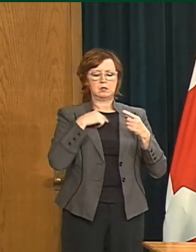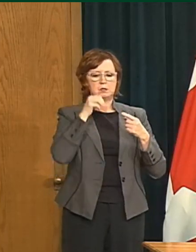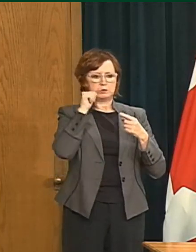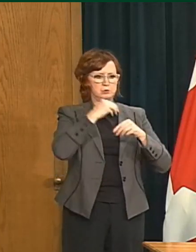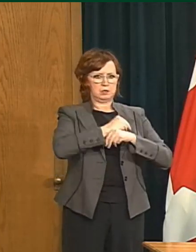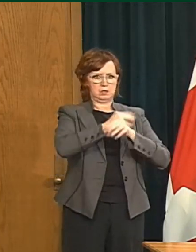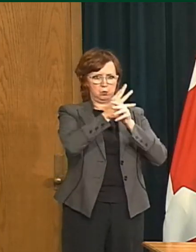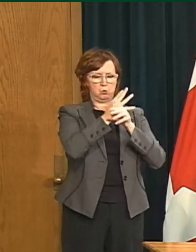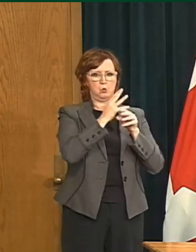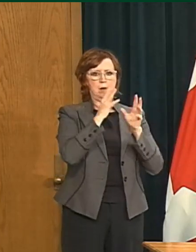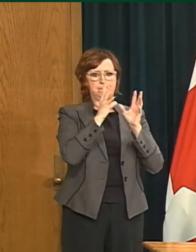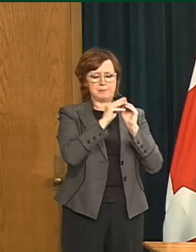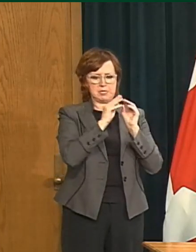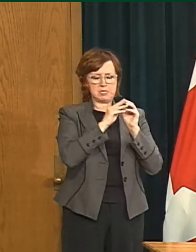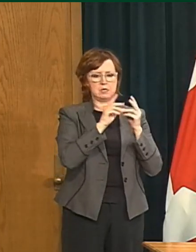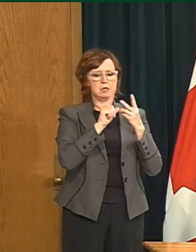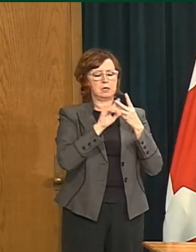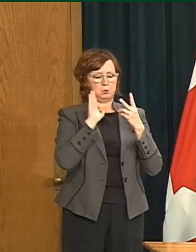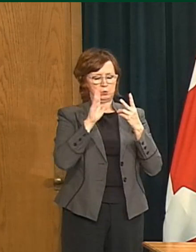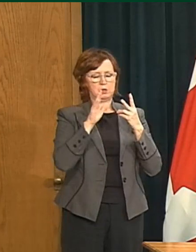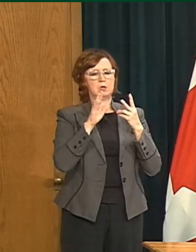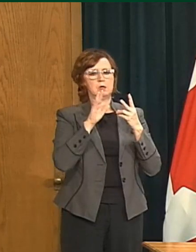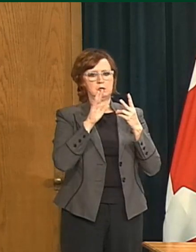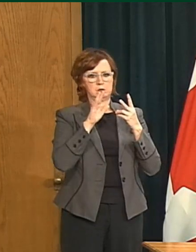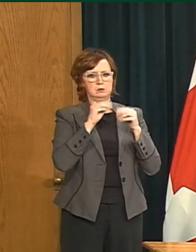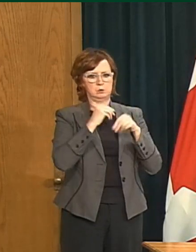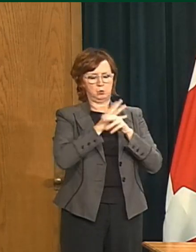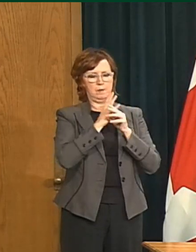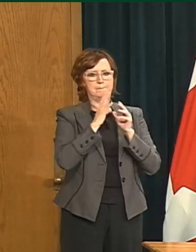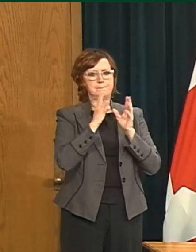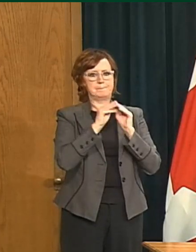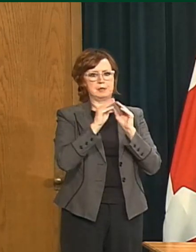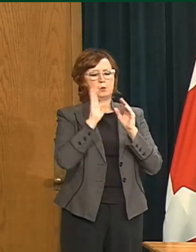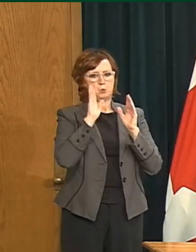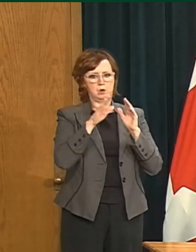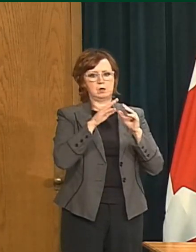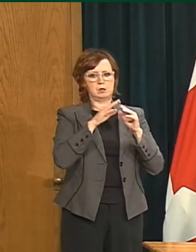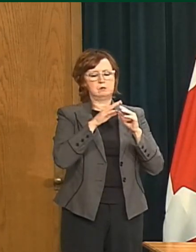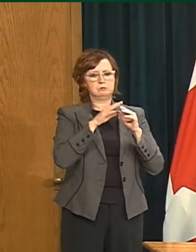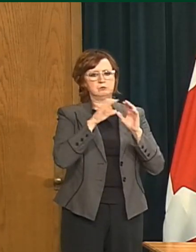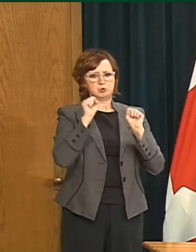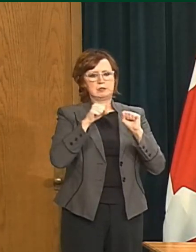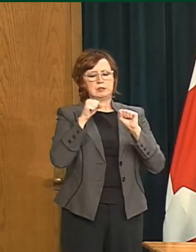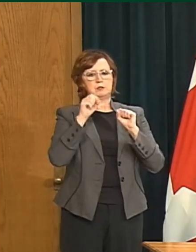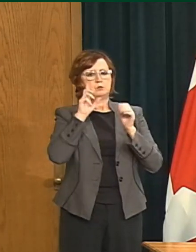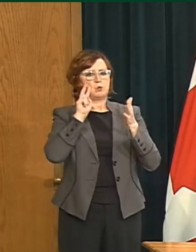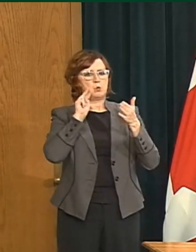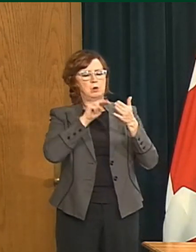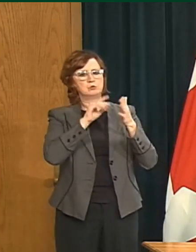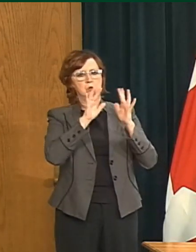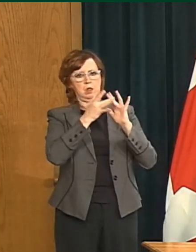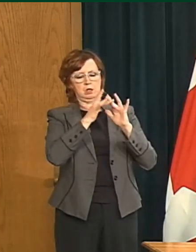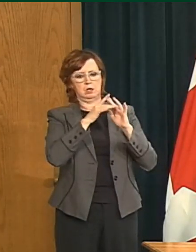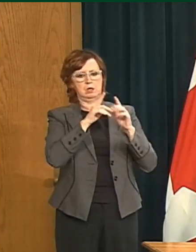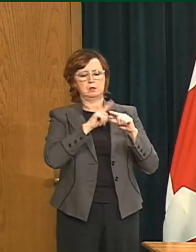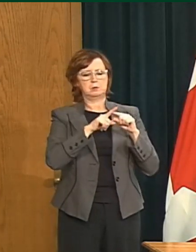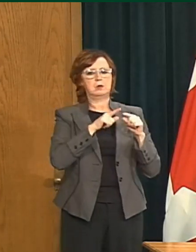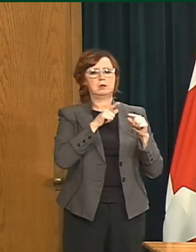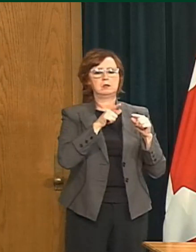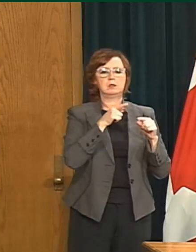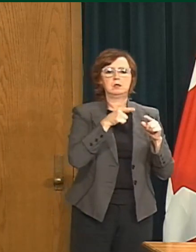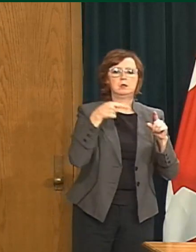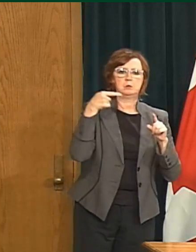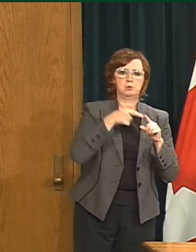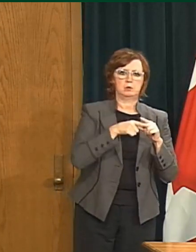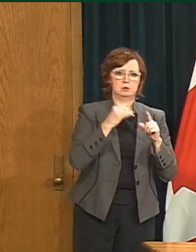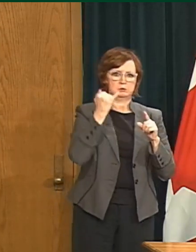that's also, I think, going to be publicly posted that actually talks a lot about these things. And I think what we have to remember is that if an